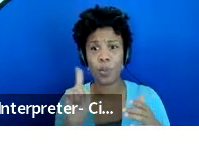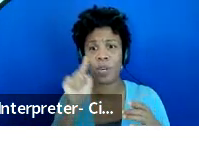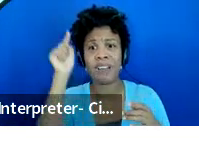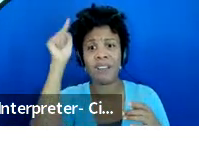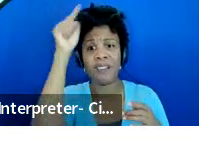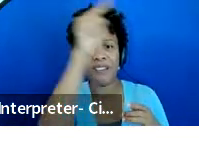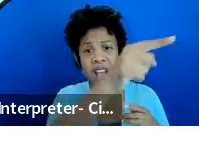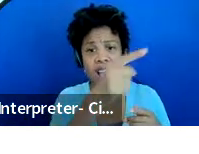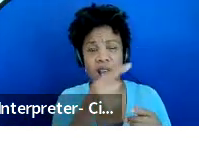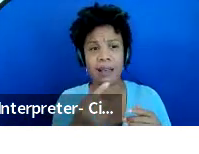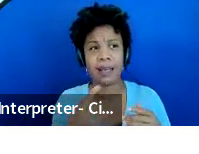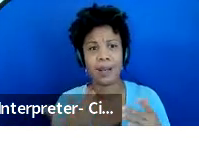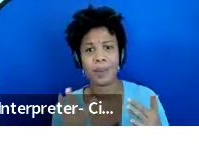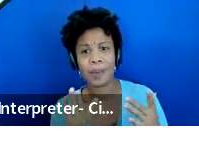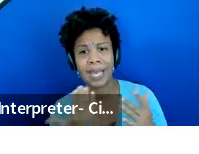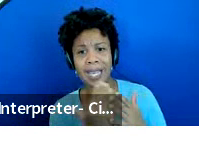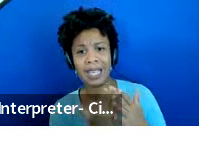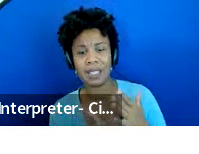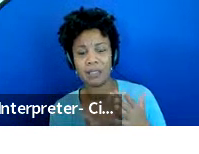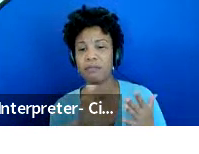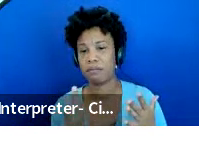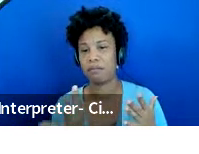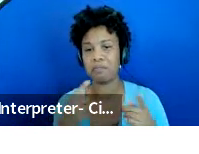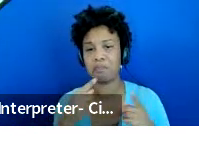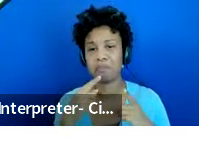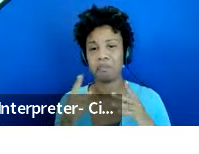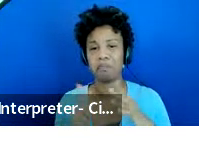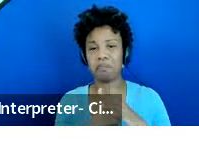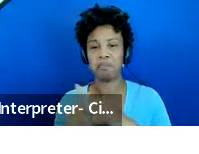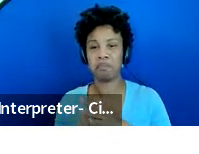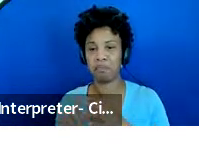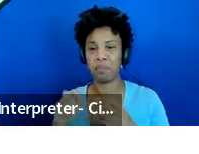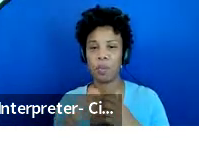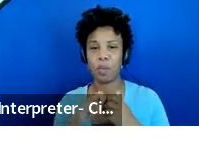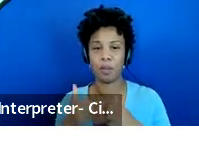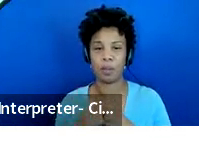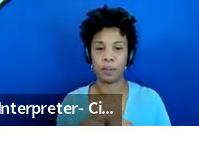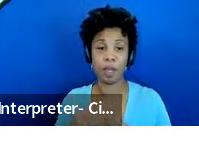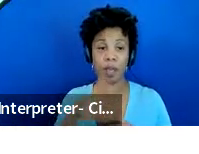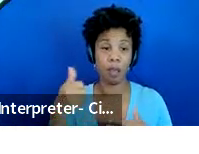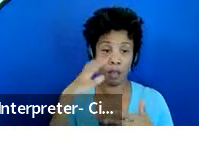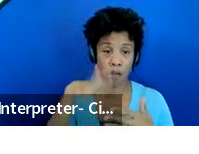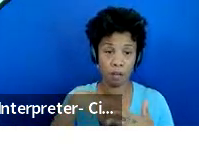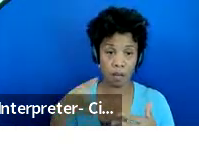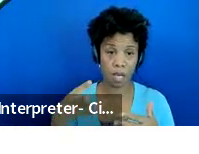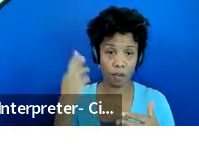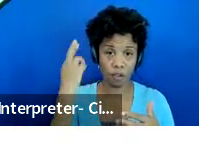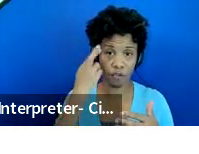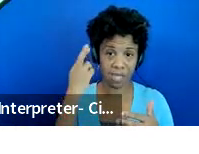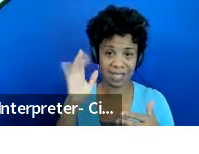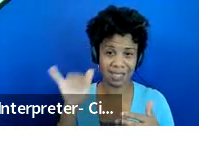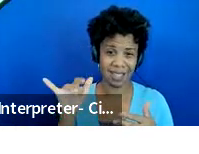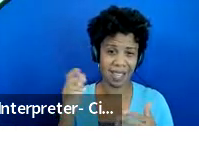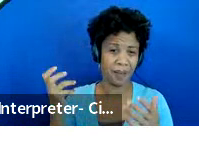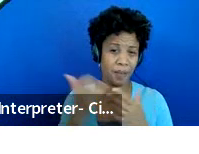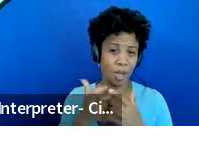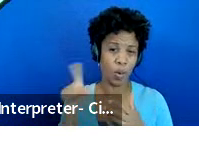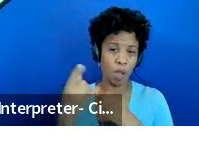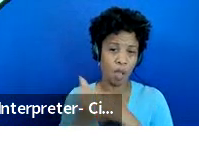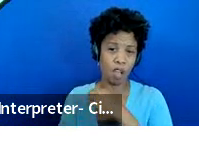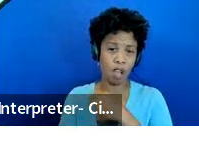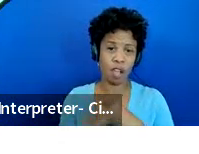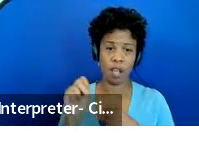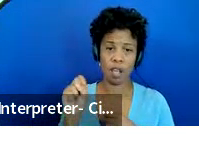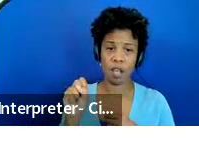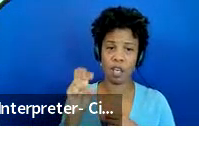is another graph regarding reasons, and these reasons are specific to Sri Lanka. The main reasons